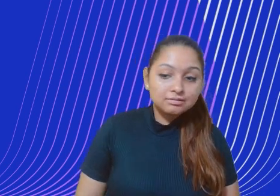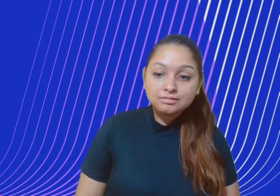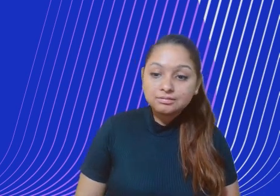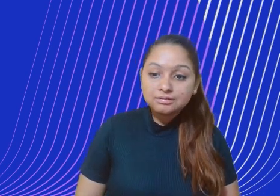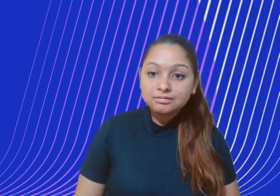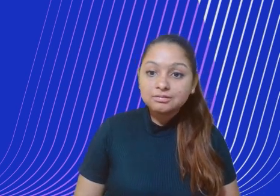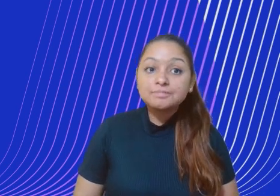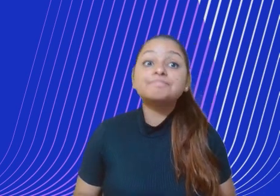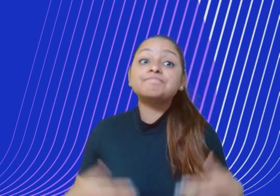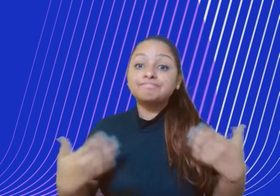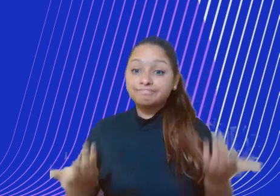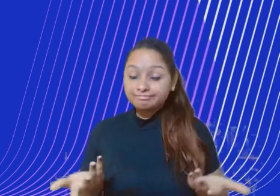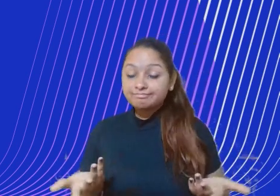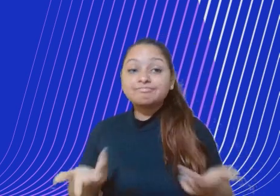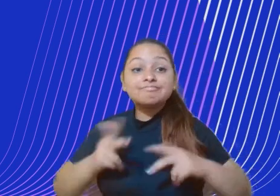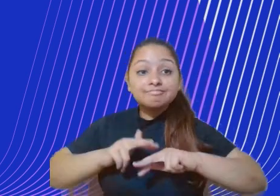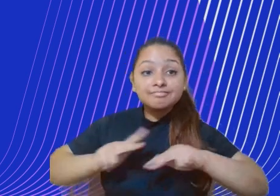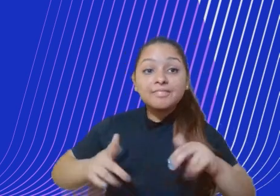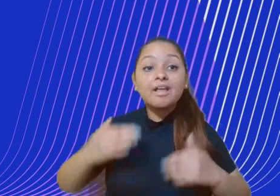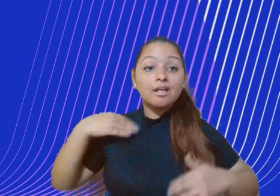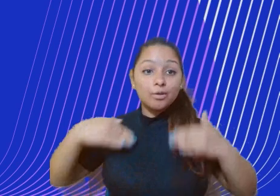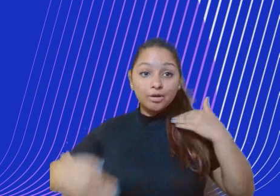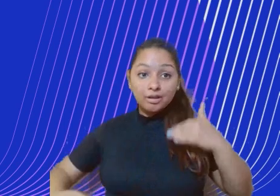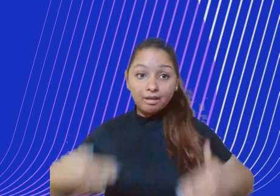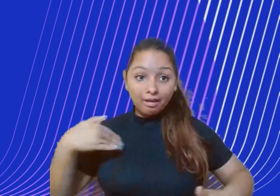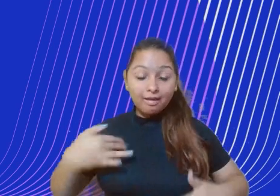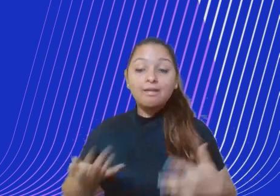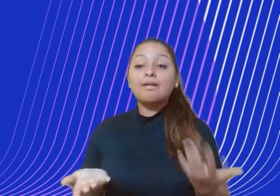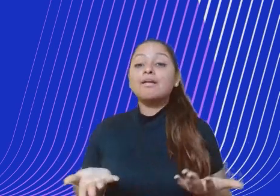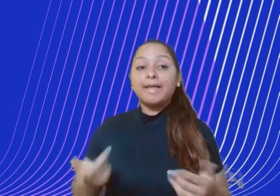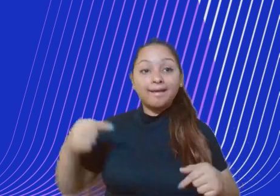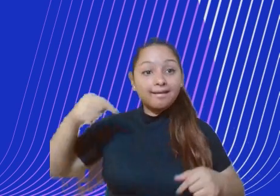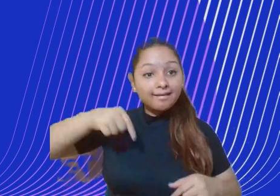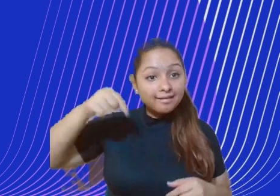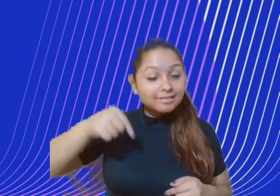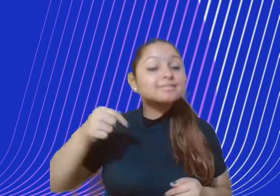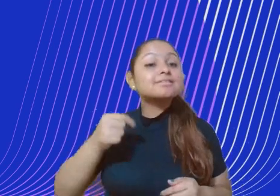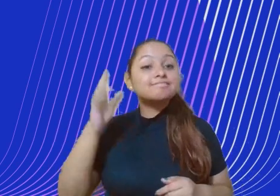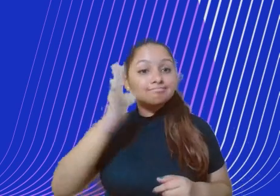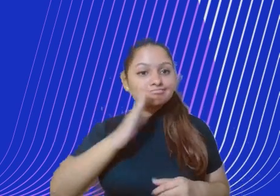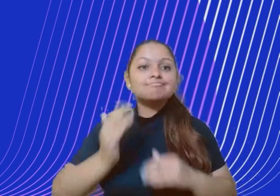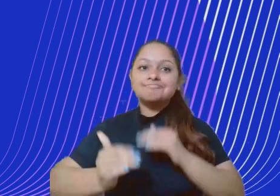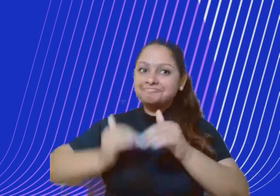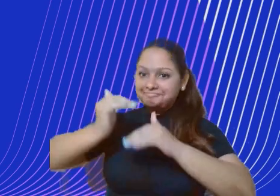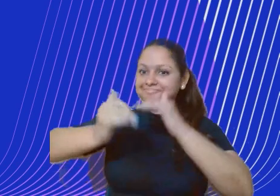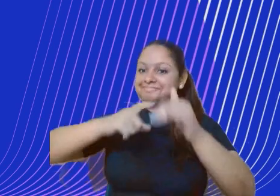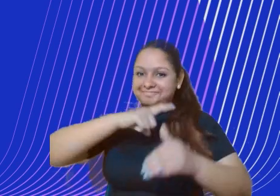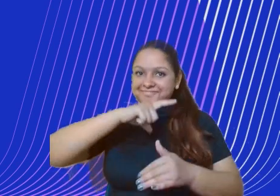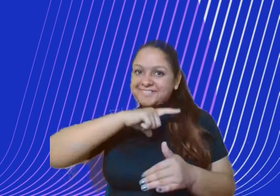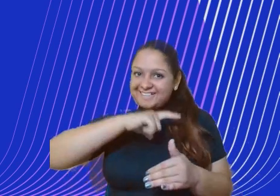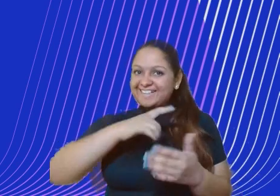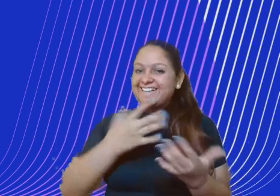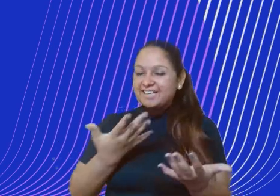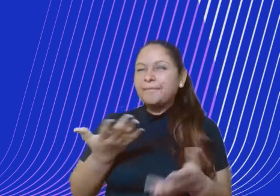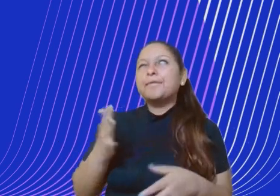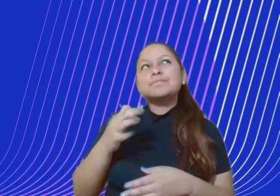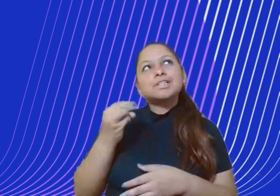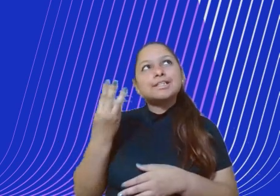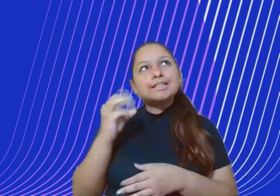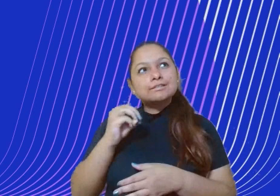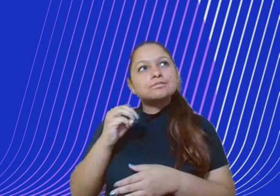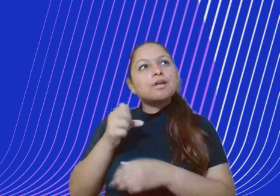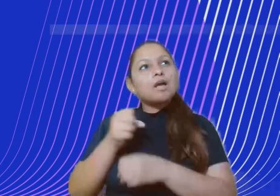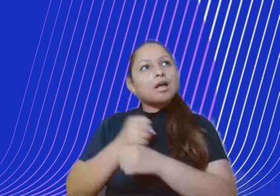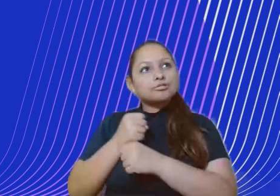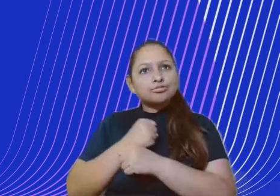temperature, humidity, everything that Brazil is developing quite well in the last 30 years. By the way, we have